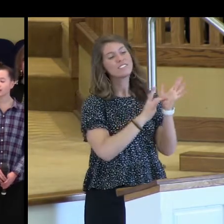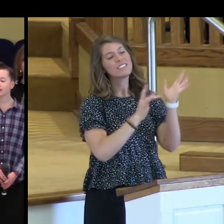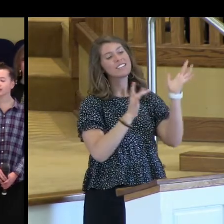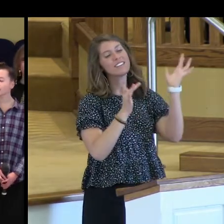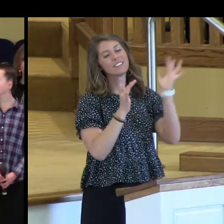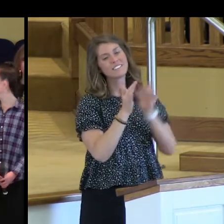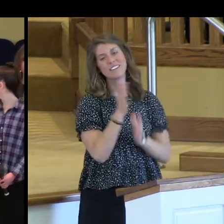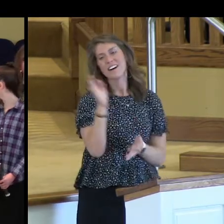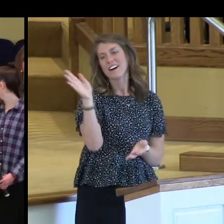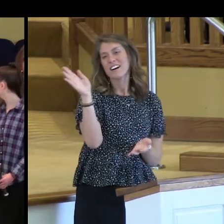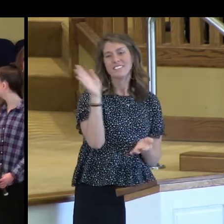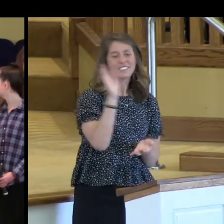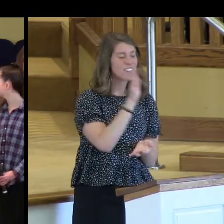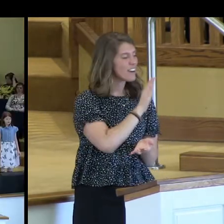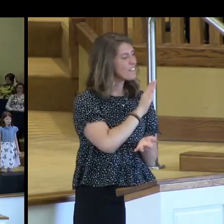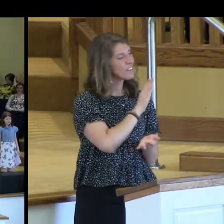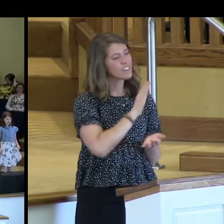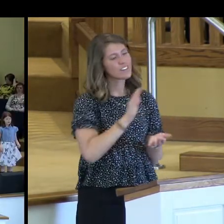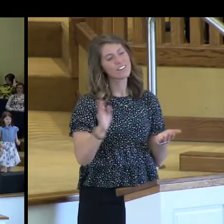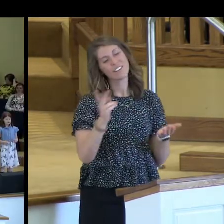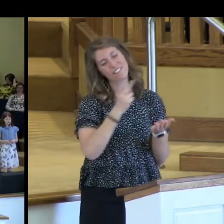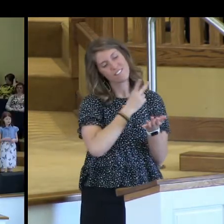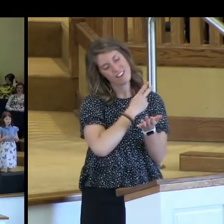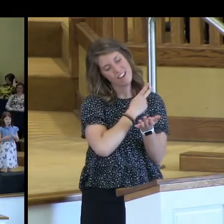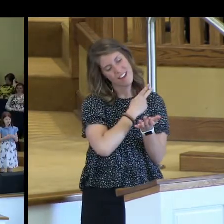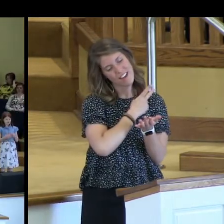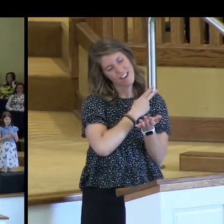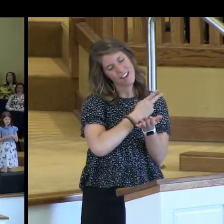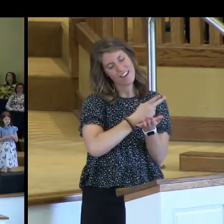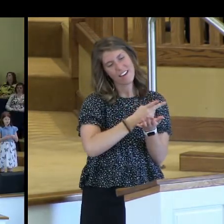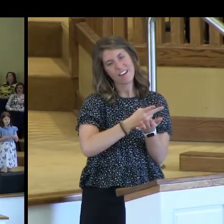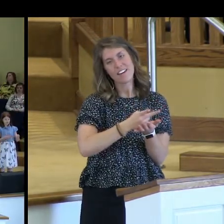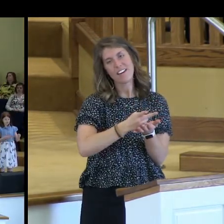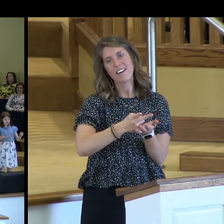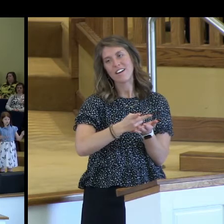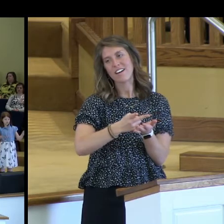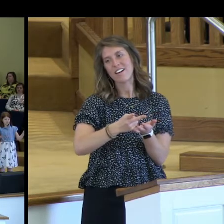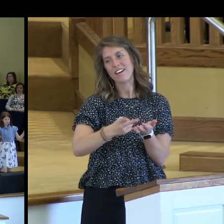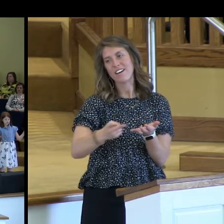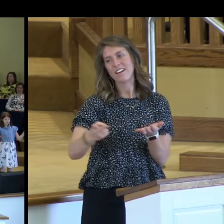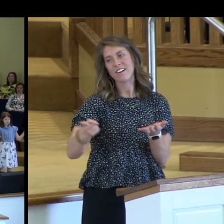fails. Jesus never